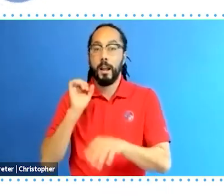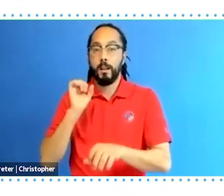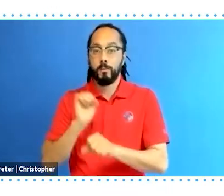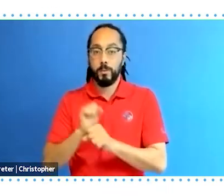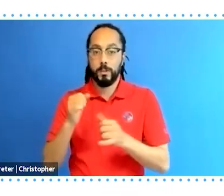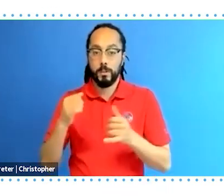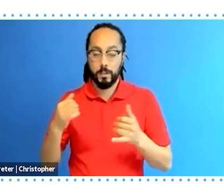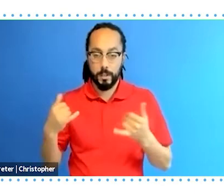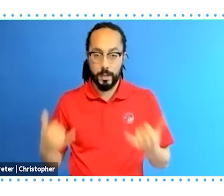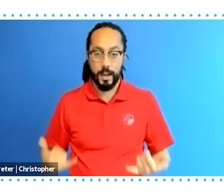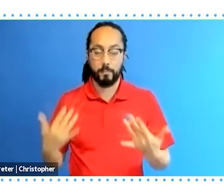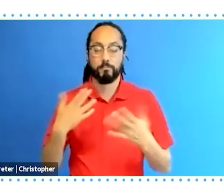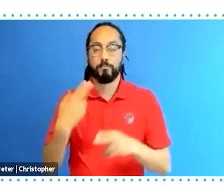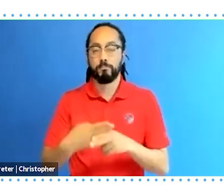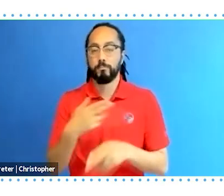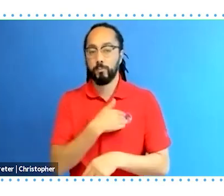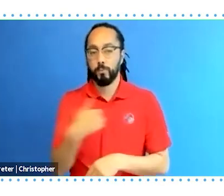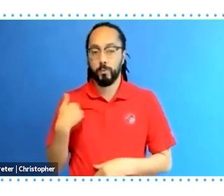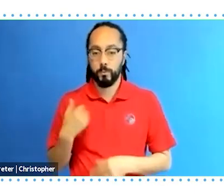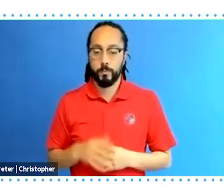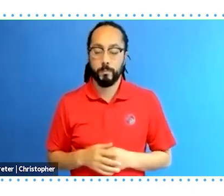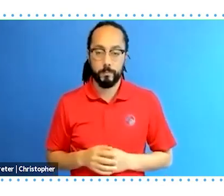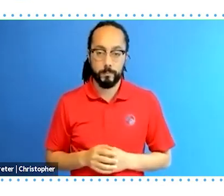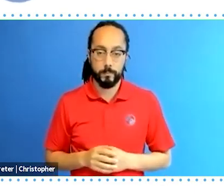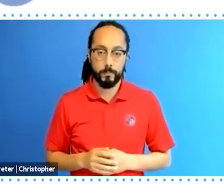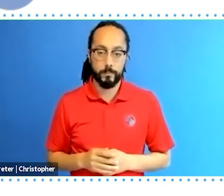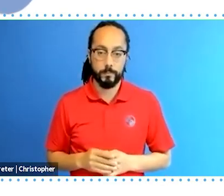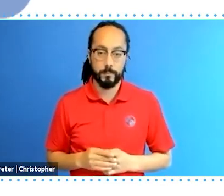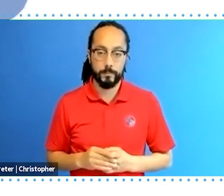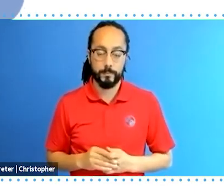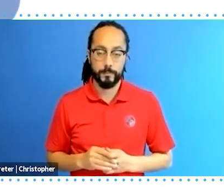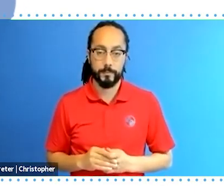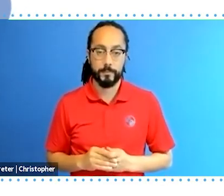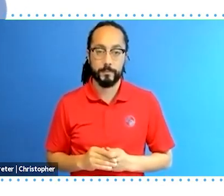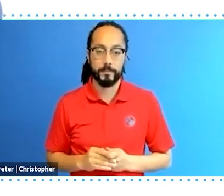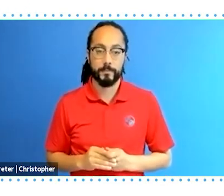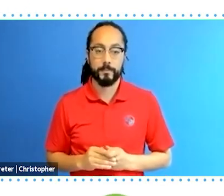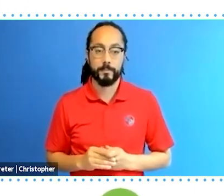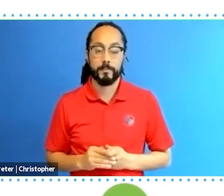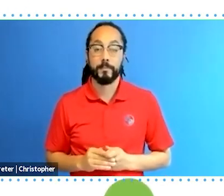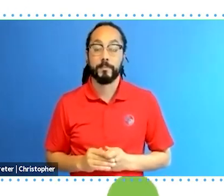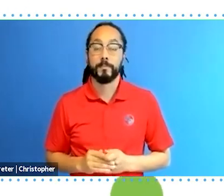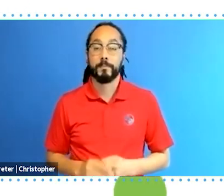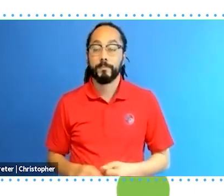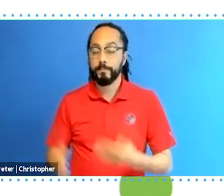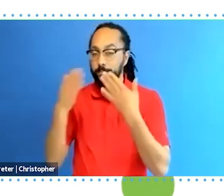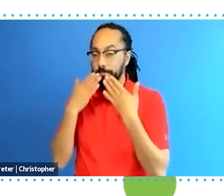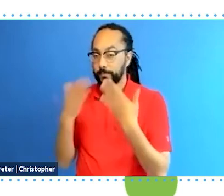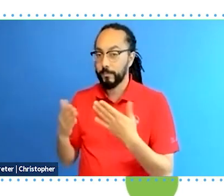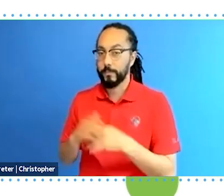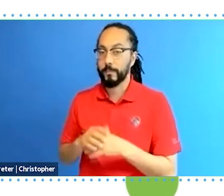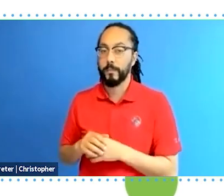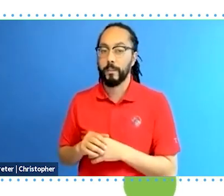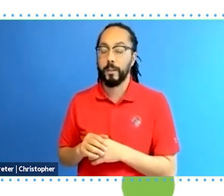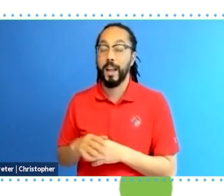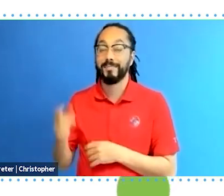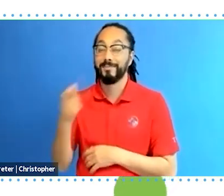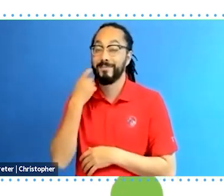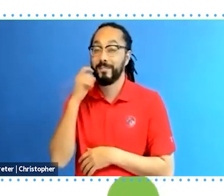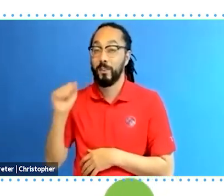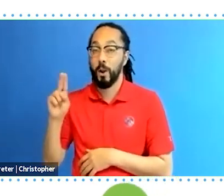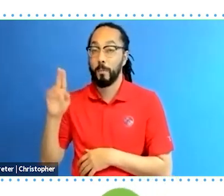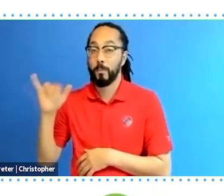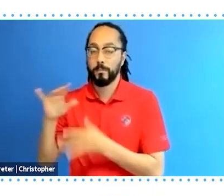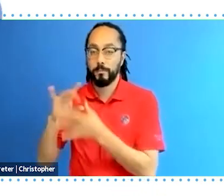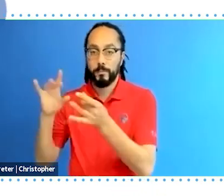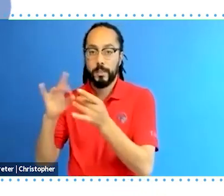called Toronto. Thank you. And as Aubrey mentioned, get those questions into the Q&A.